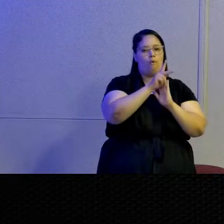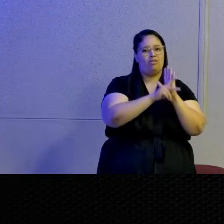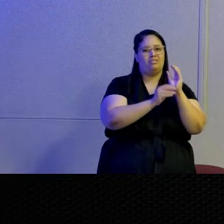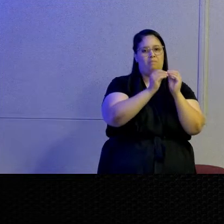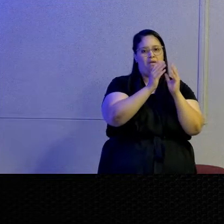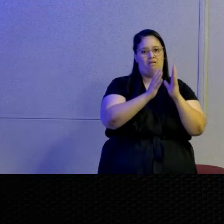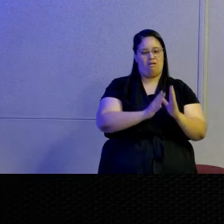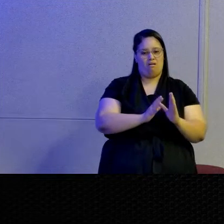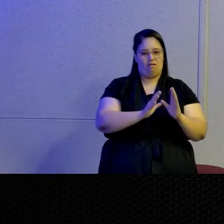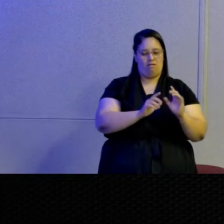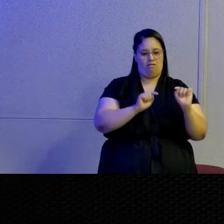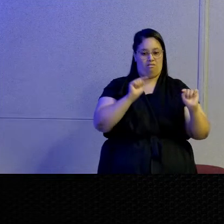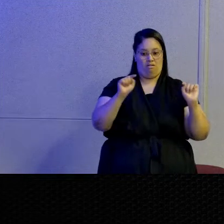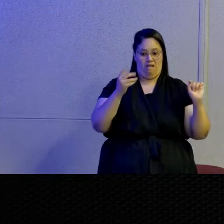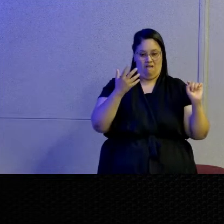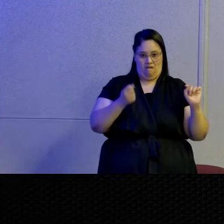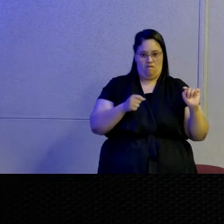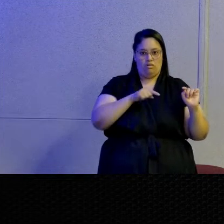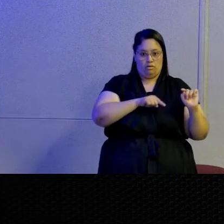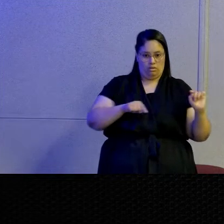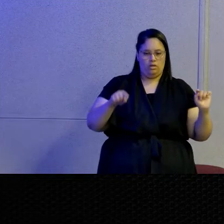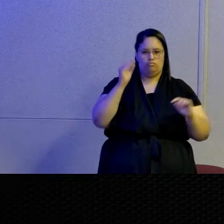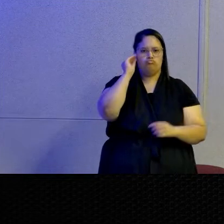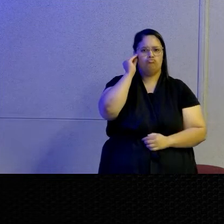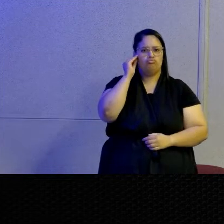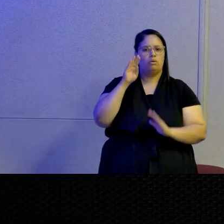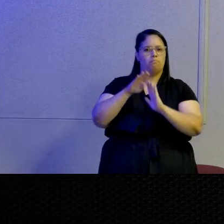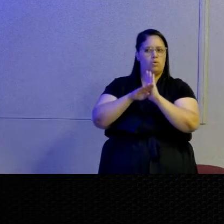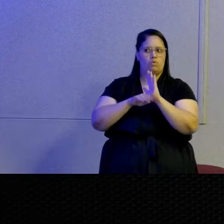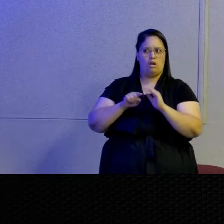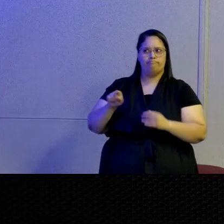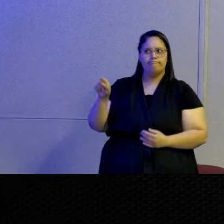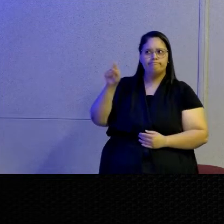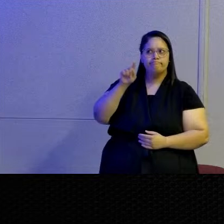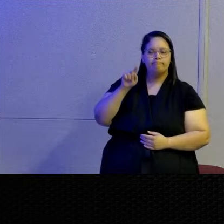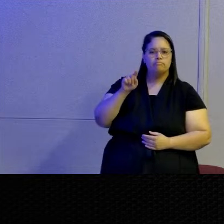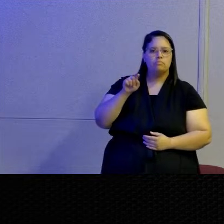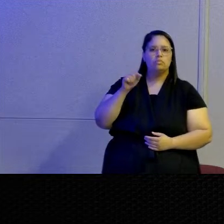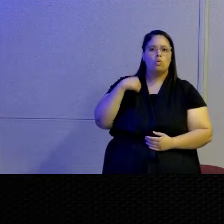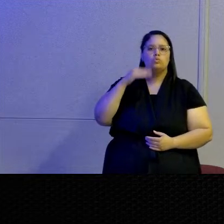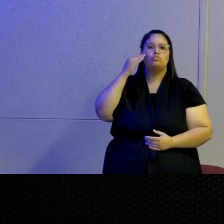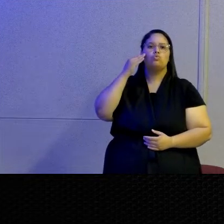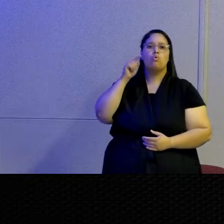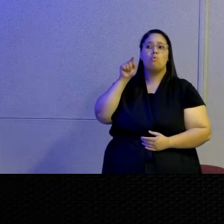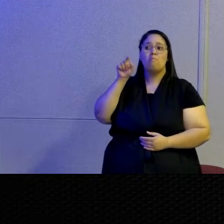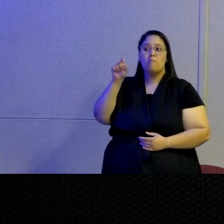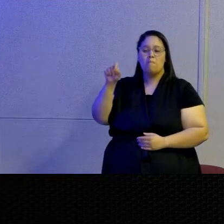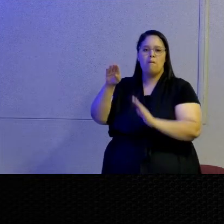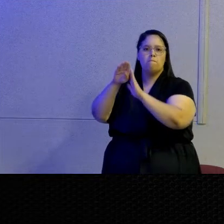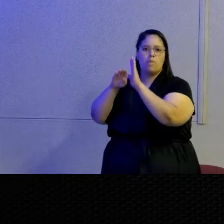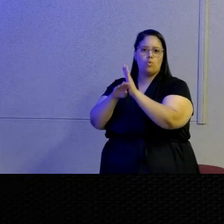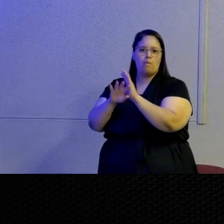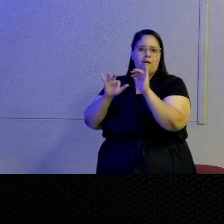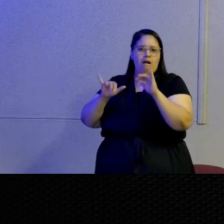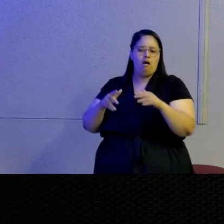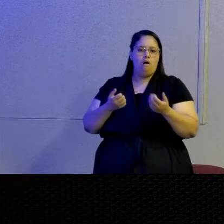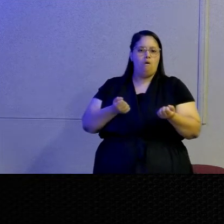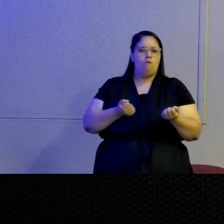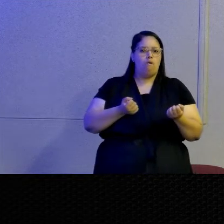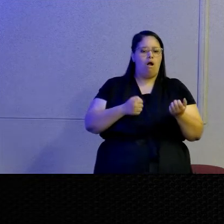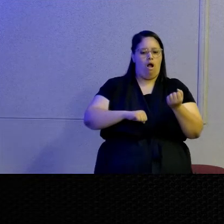interested in the programs that we have. How do these programs assist them to deliver on the